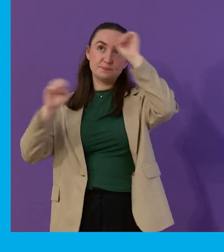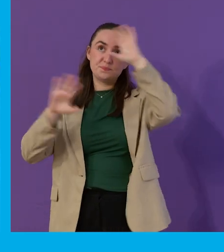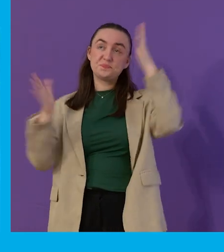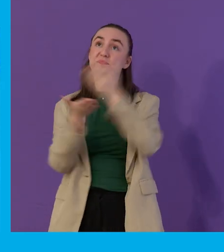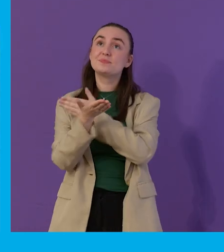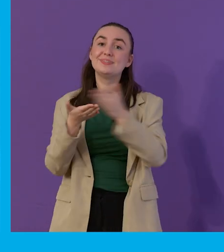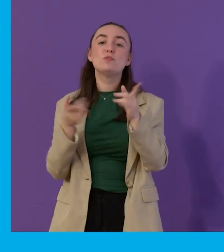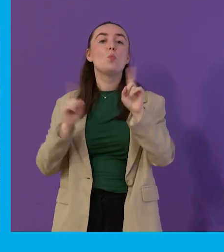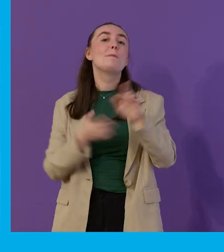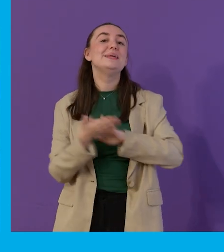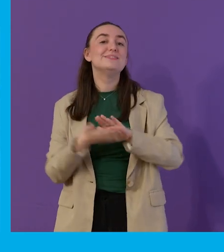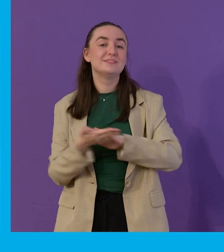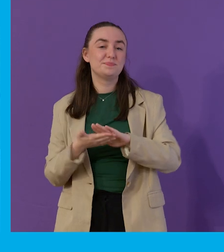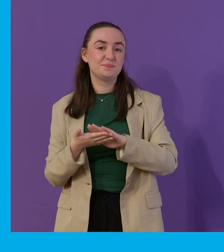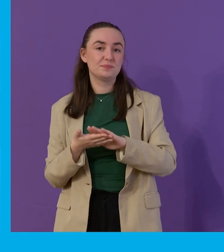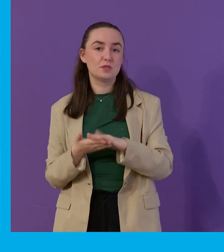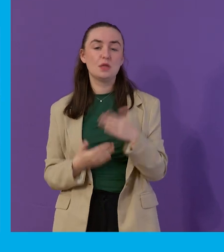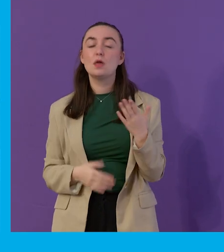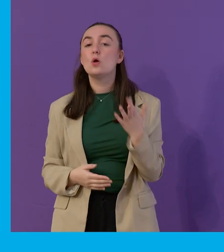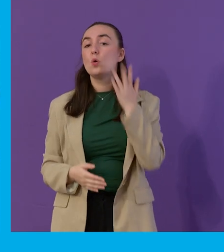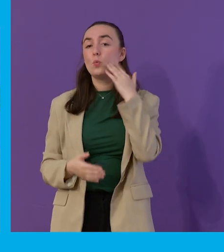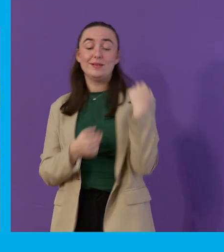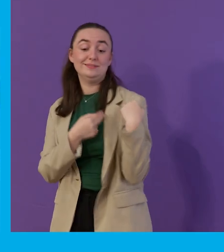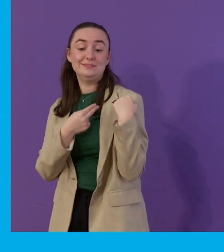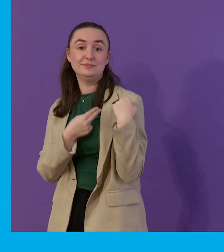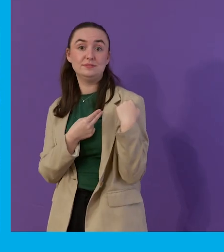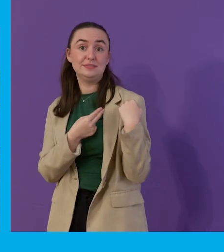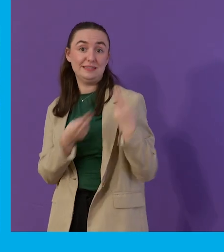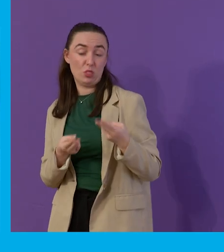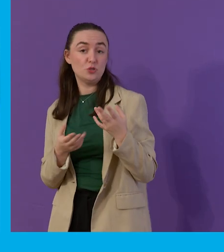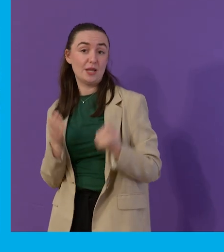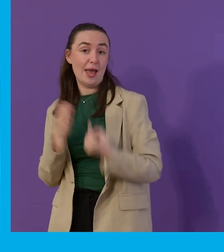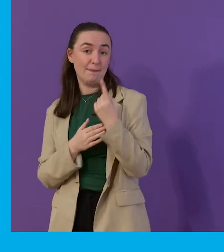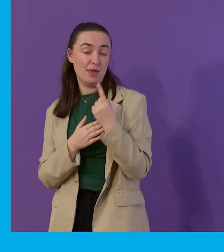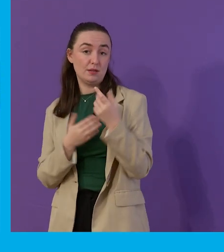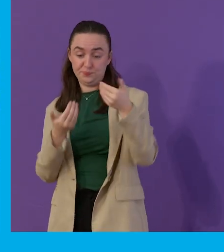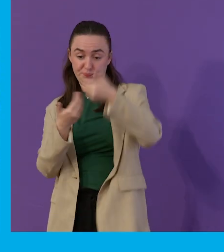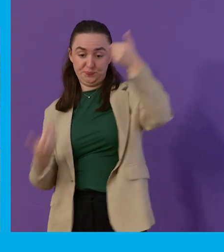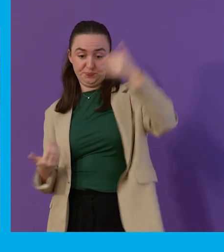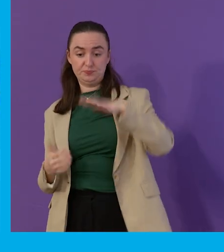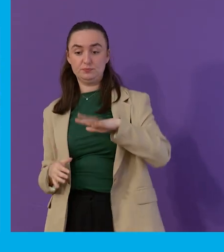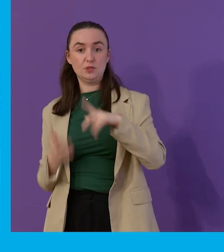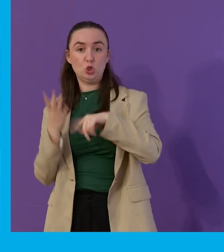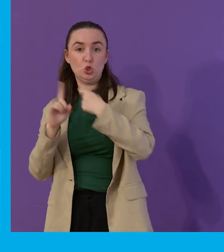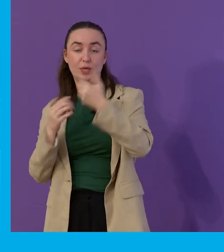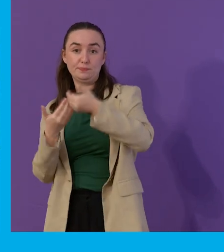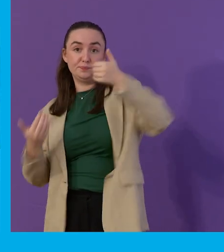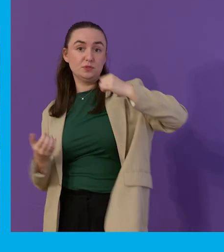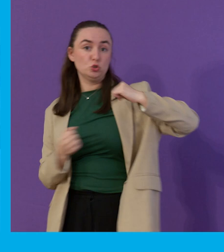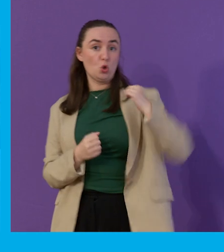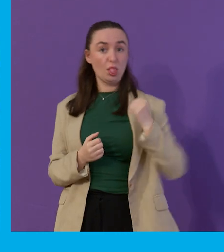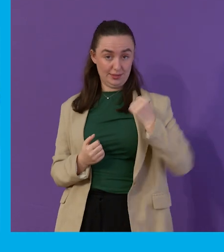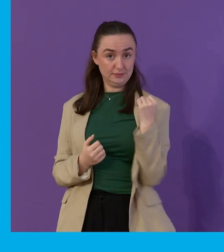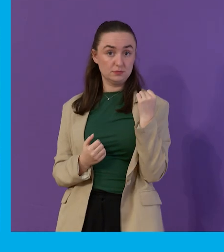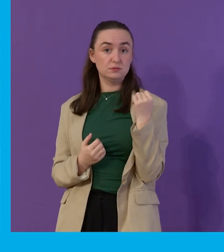really meaningfully, since devolution, got into that. And so how we start to conceptualise that, articulate that, debate that